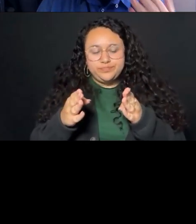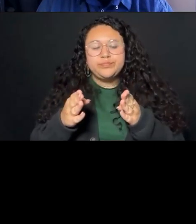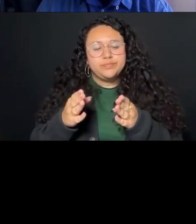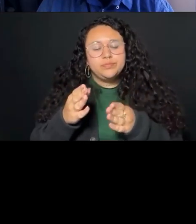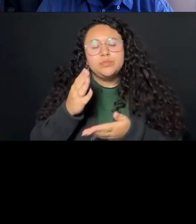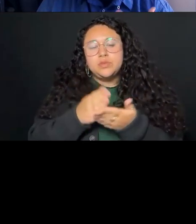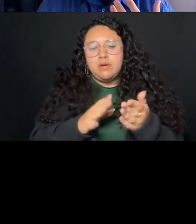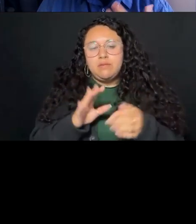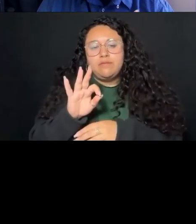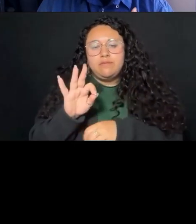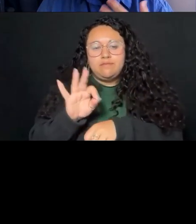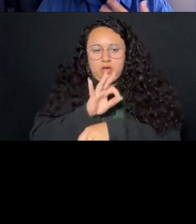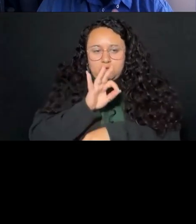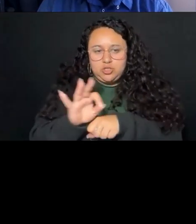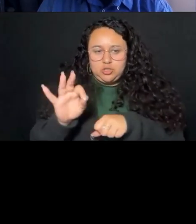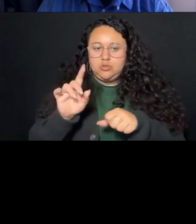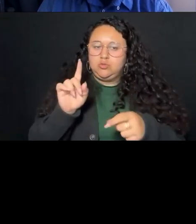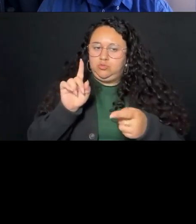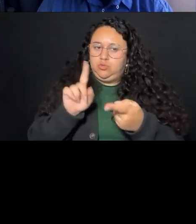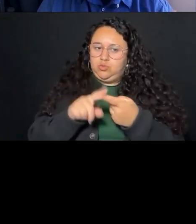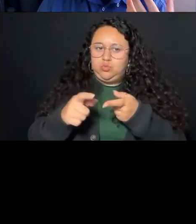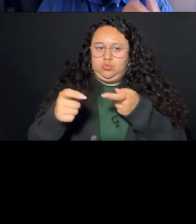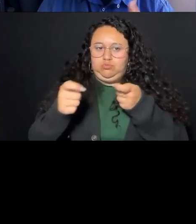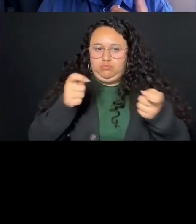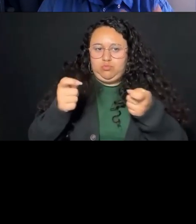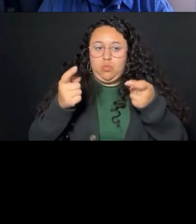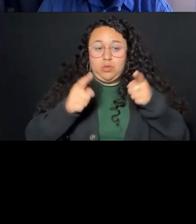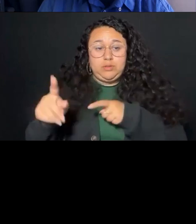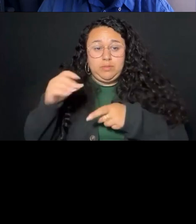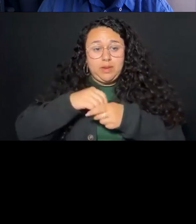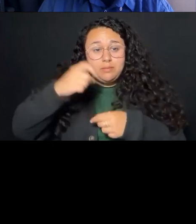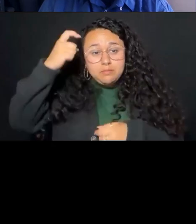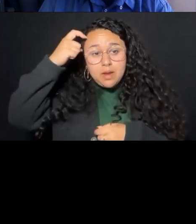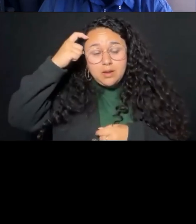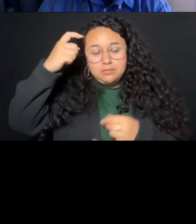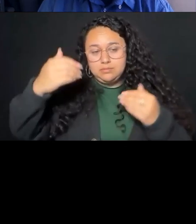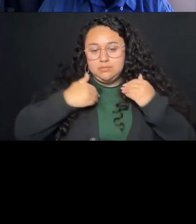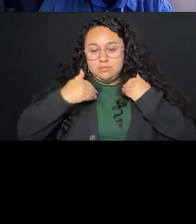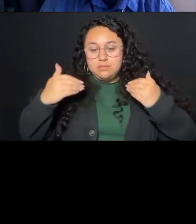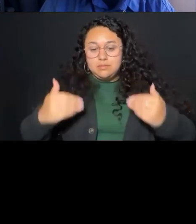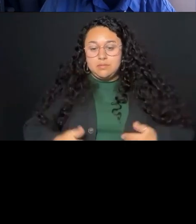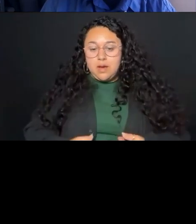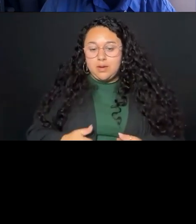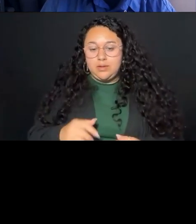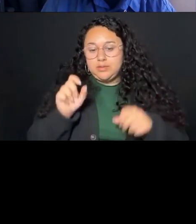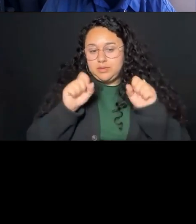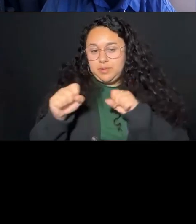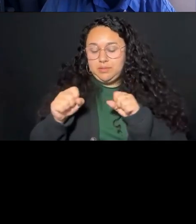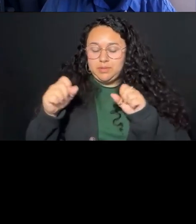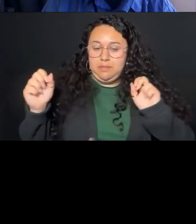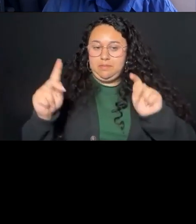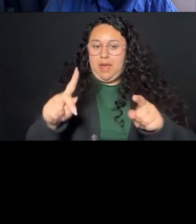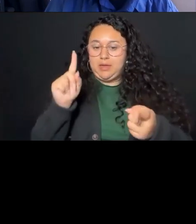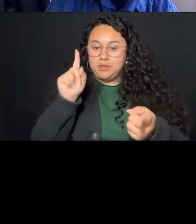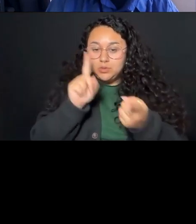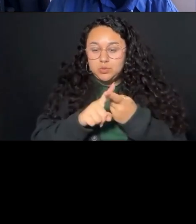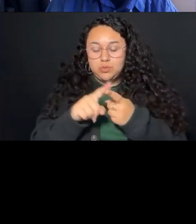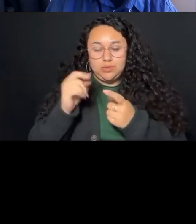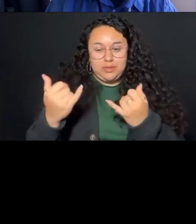regulate what's going on in their brain and their bodies, and to be able to come back to the moment or escape the